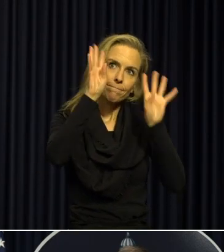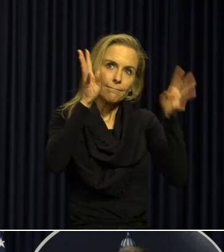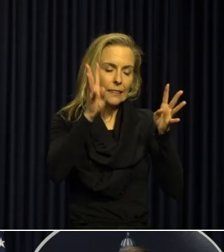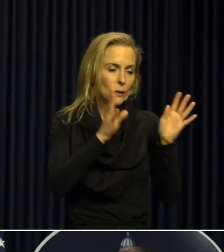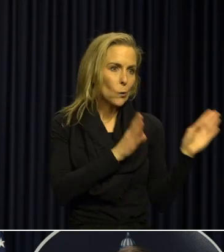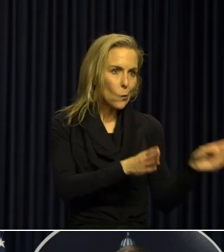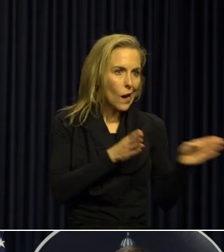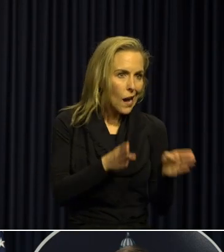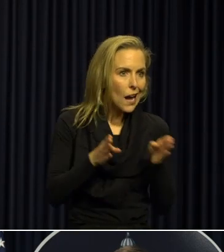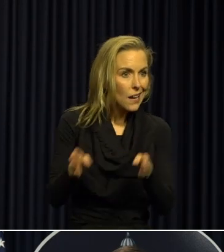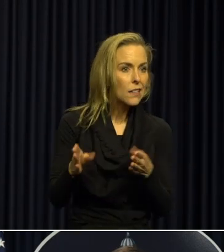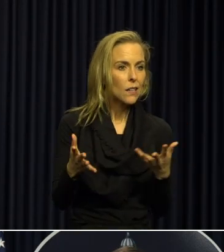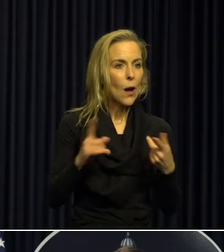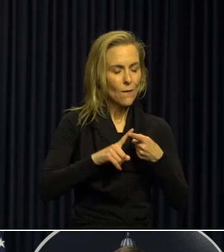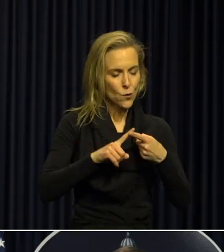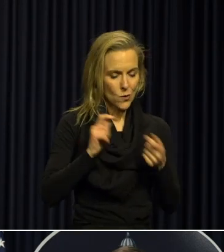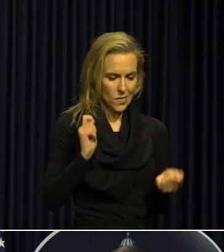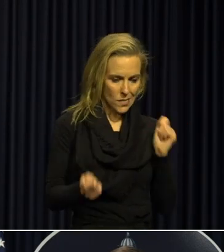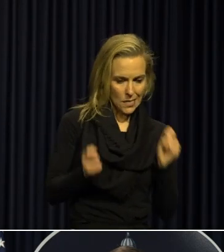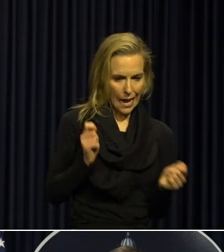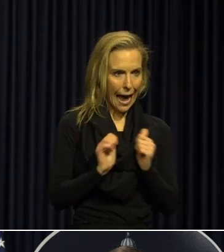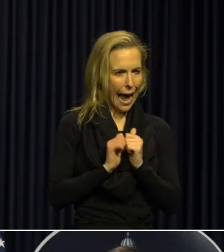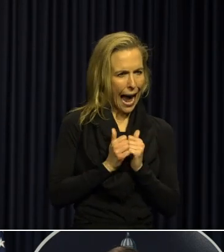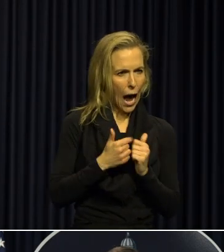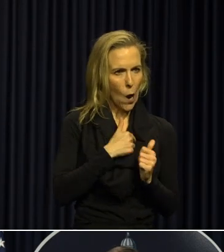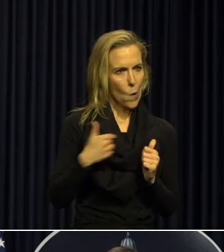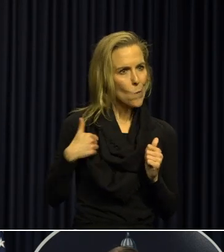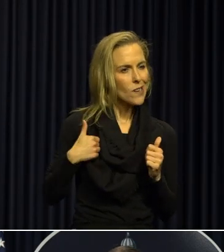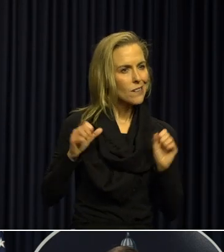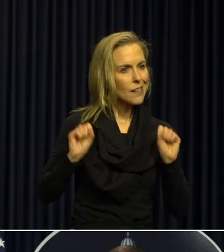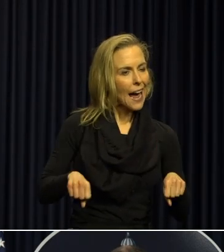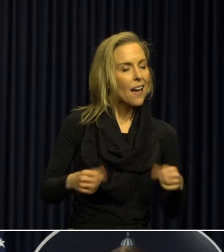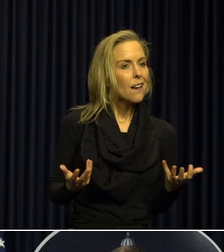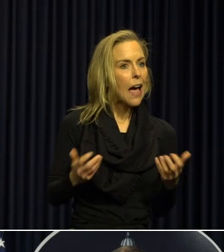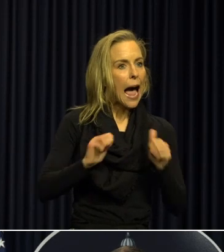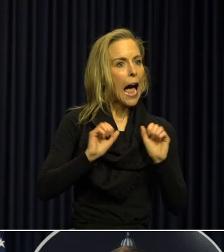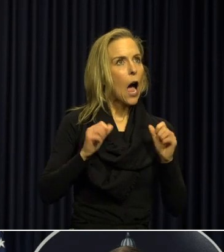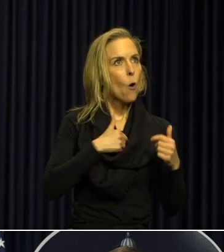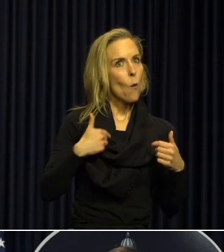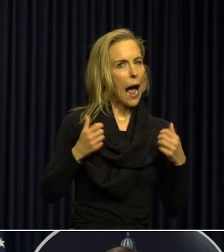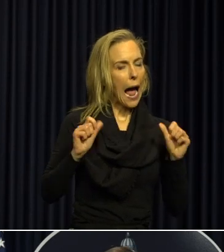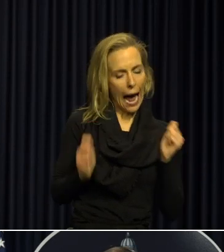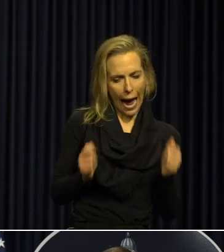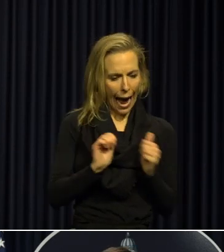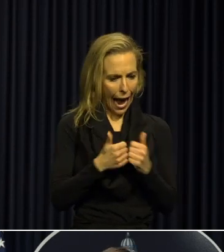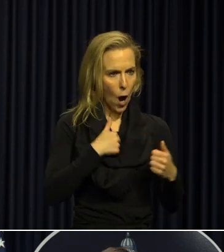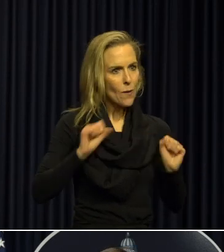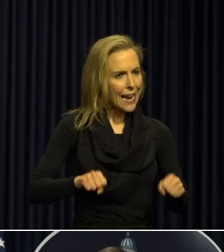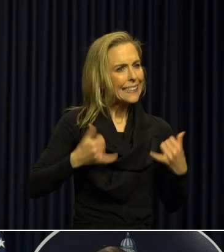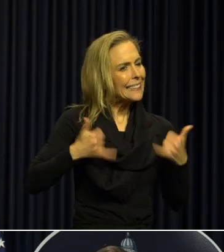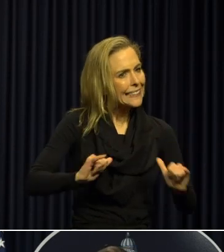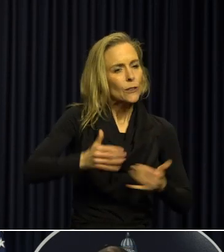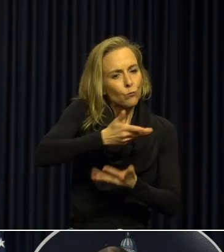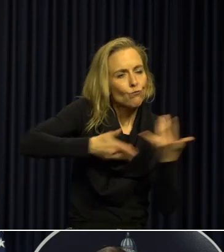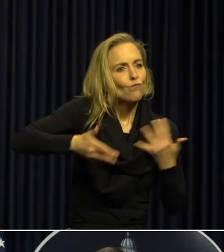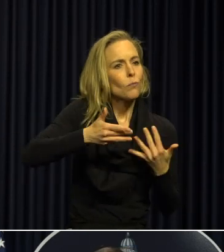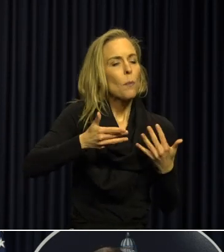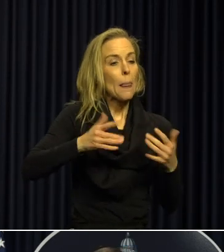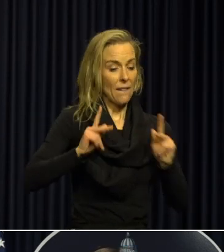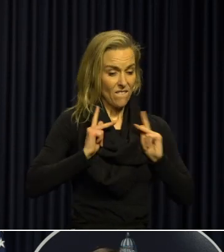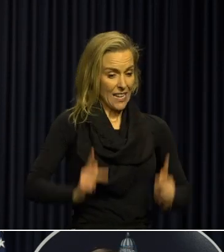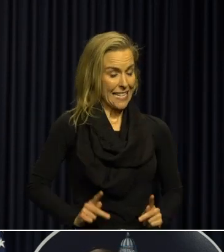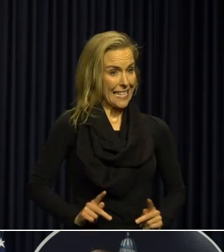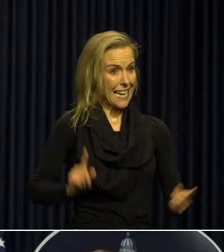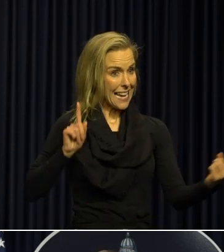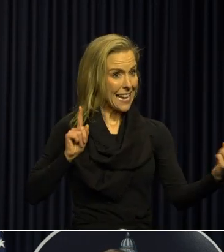adjusting. We're doing it in a way where people can still interact, but not be physically close to each other